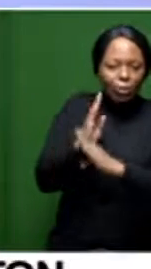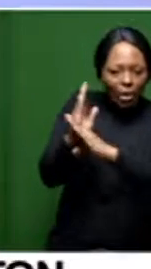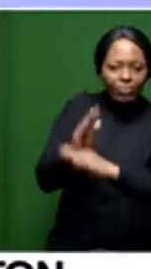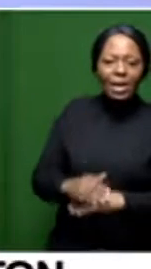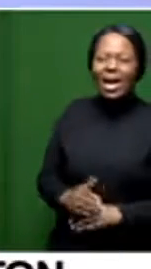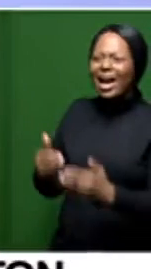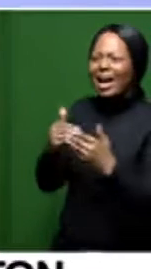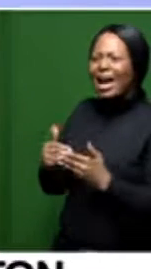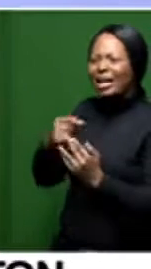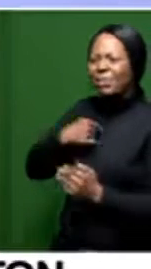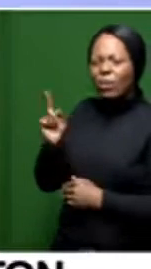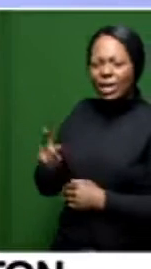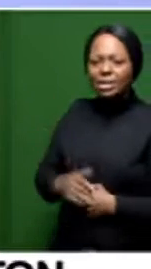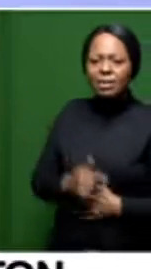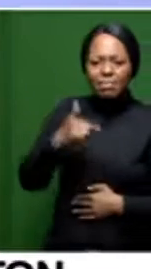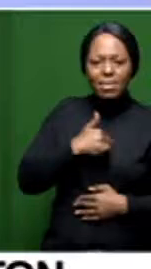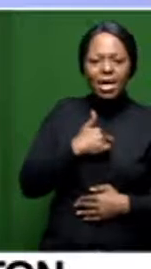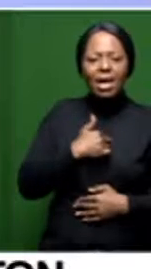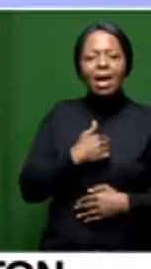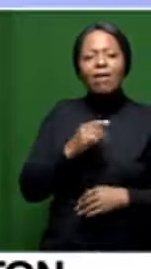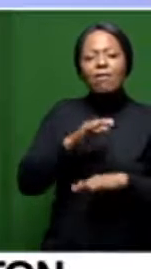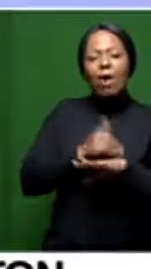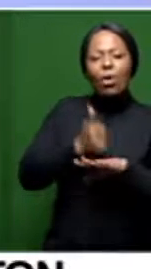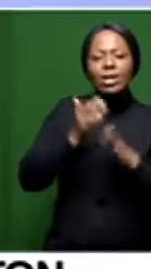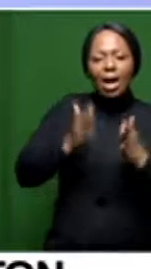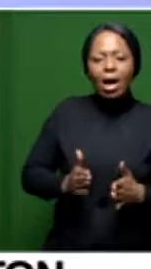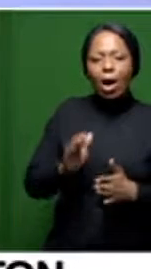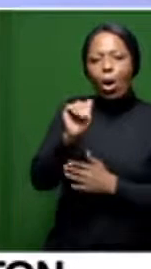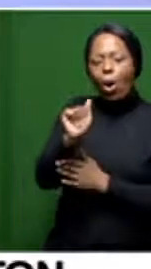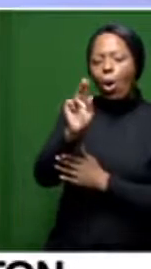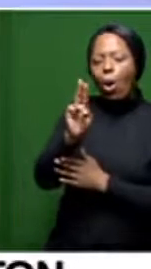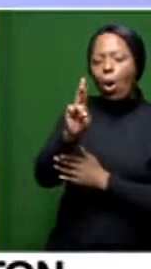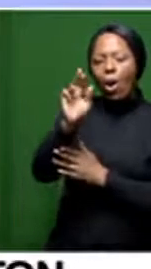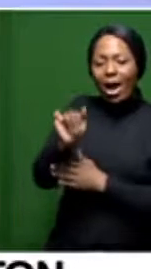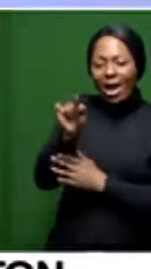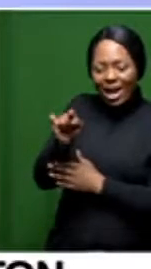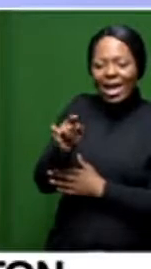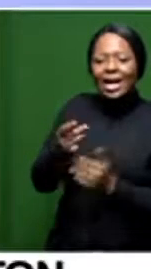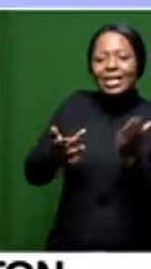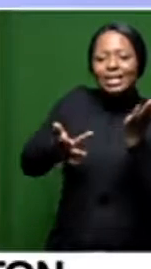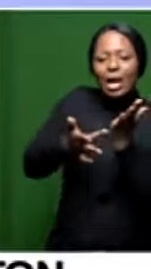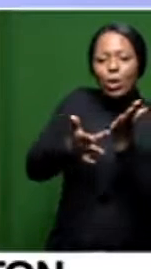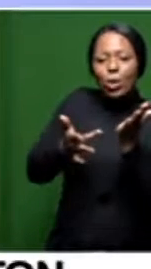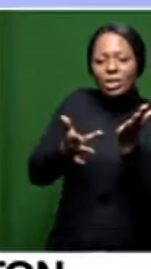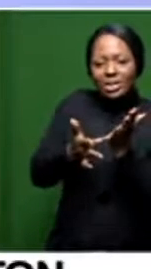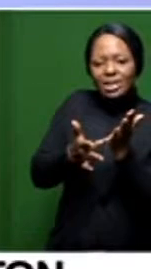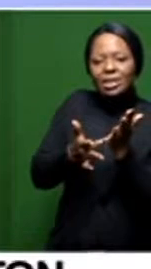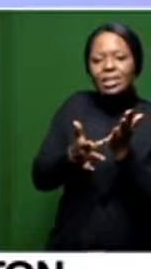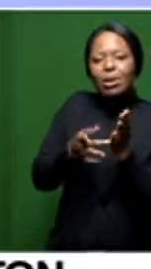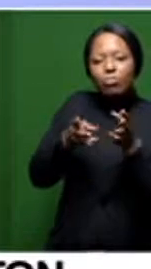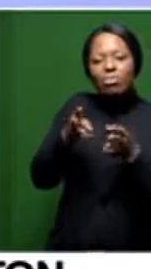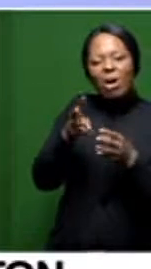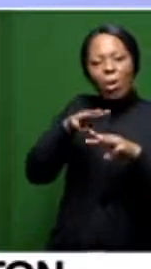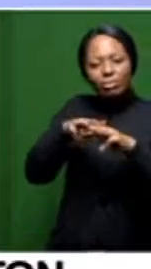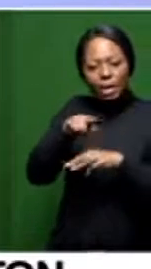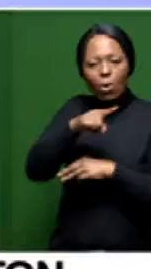Well, I'm the co-founder of a company called Aura, and Aura is a technology platform which enables anyone to access the closest private security